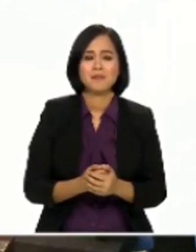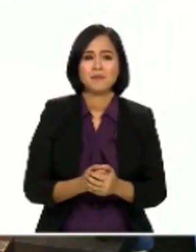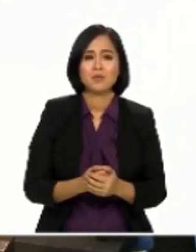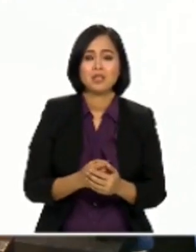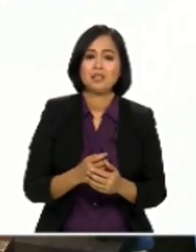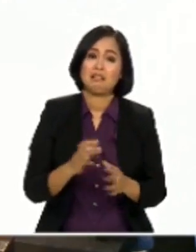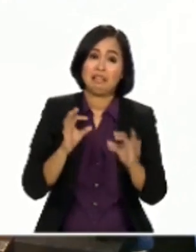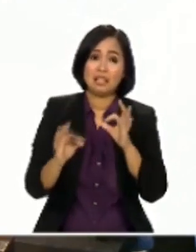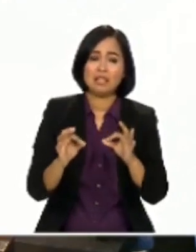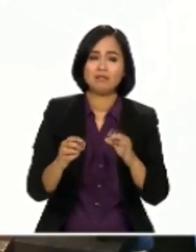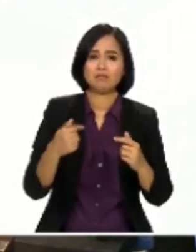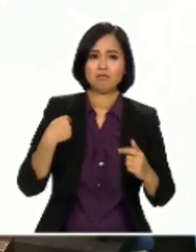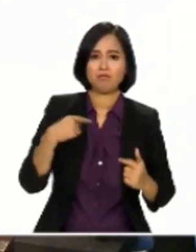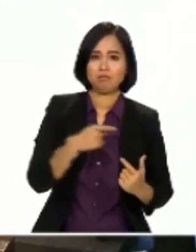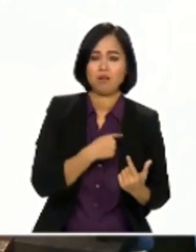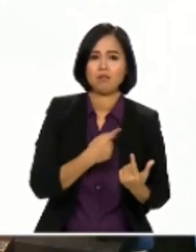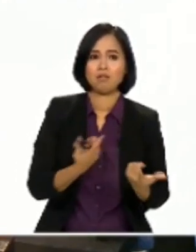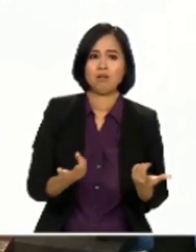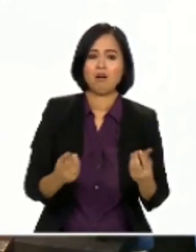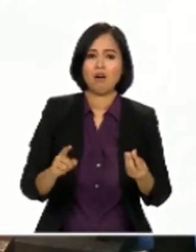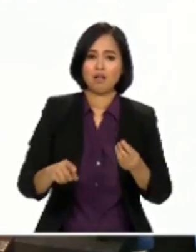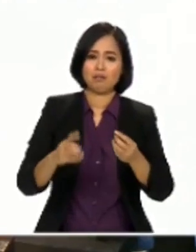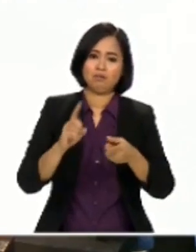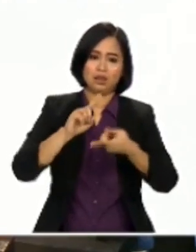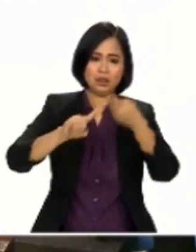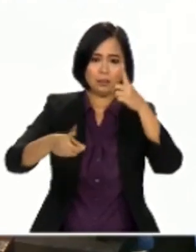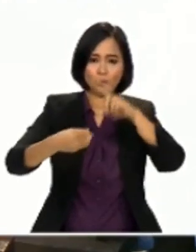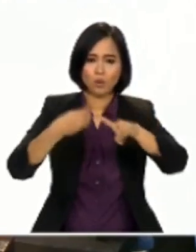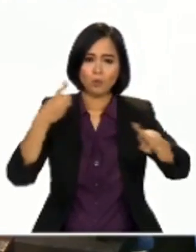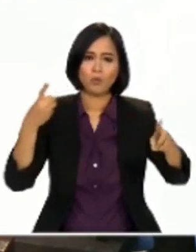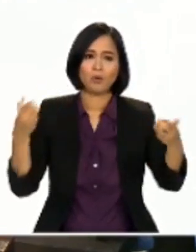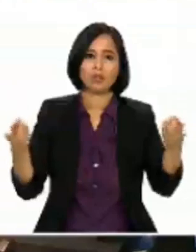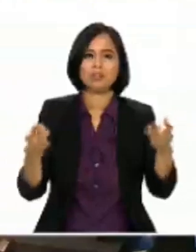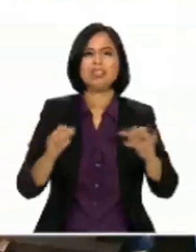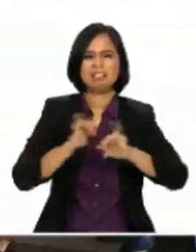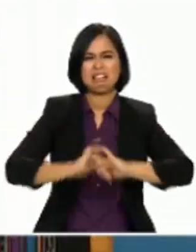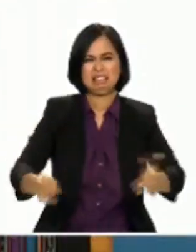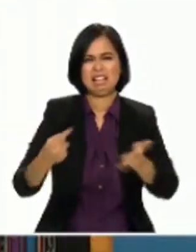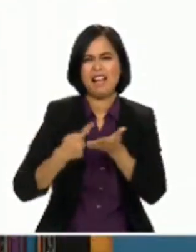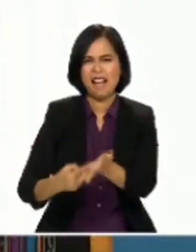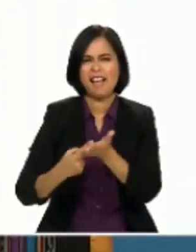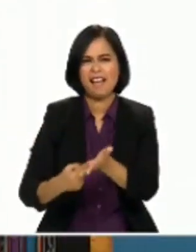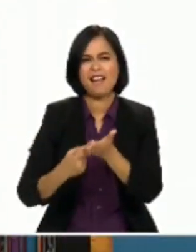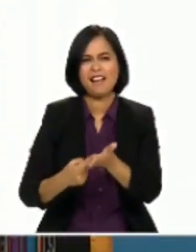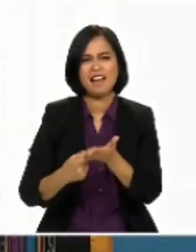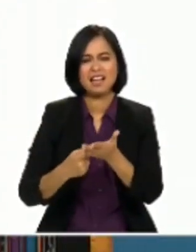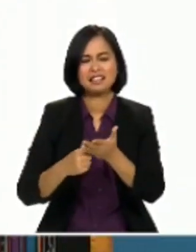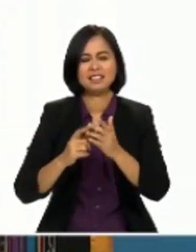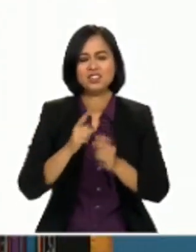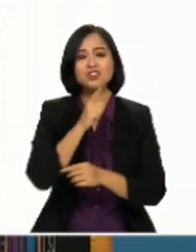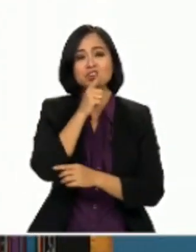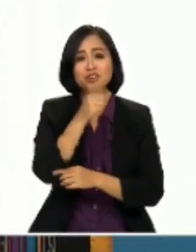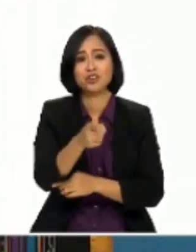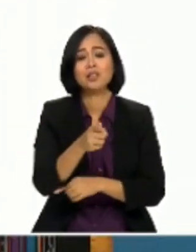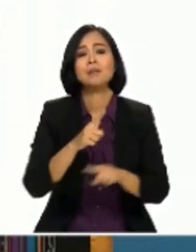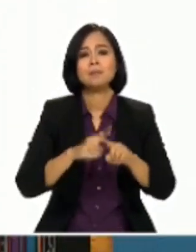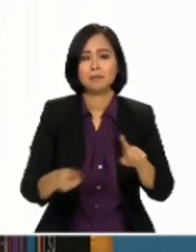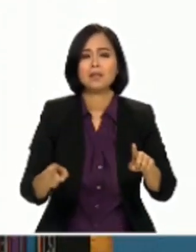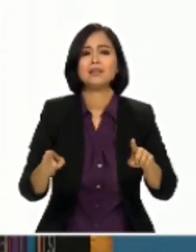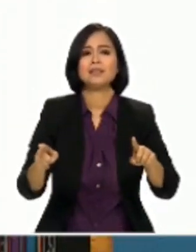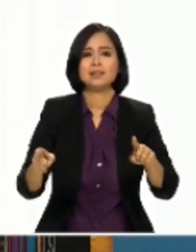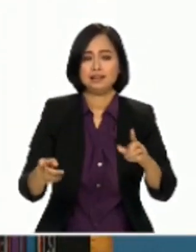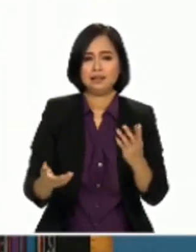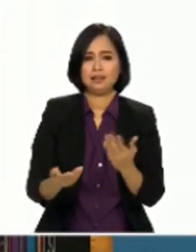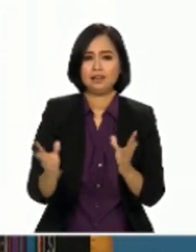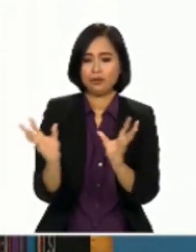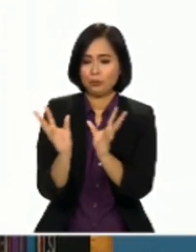whether we do it in a diplomatic way, there will be heated arguments. Sigurado yan. We do it in a confrontation doon,